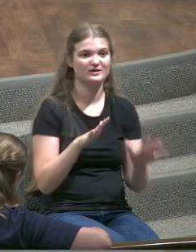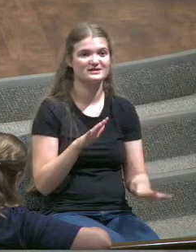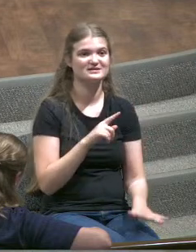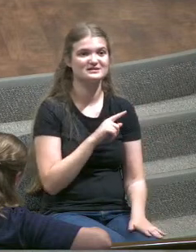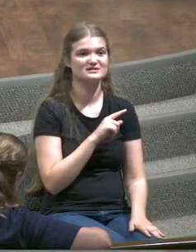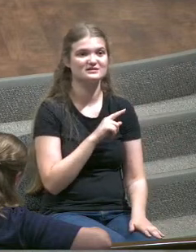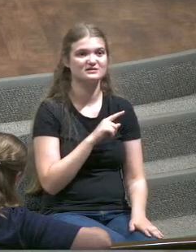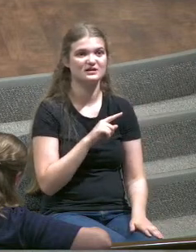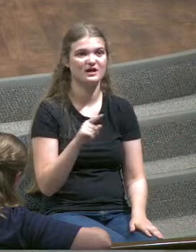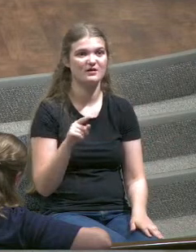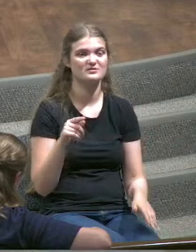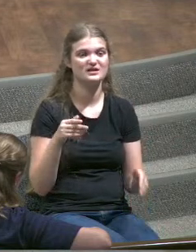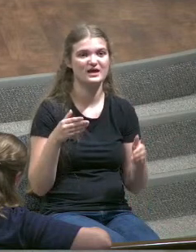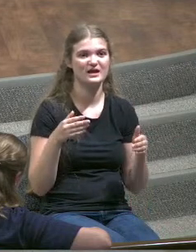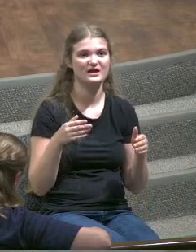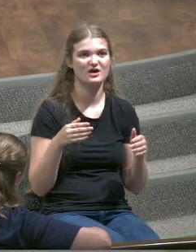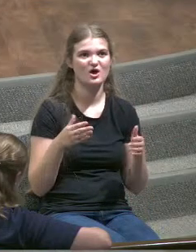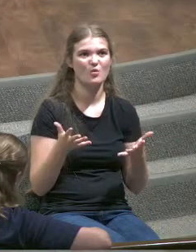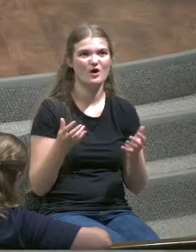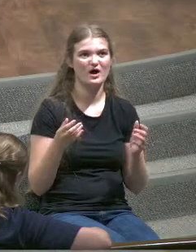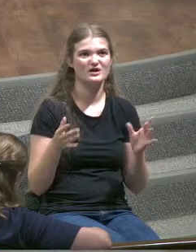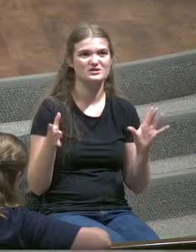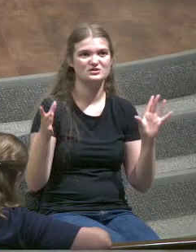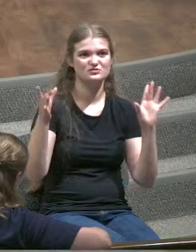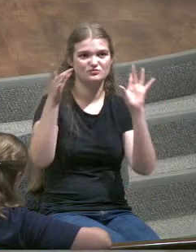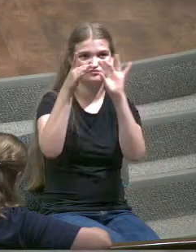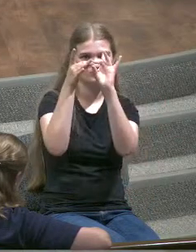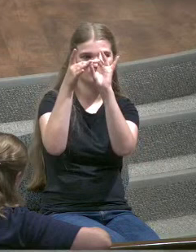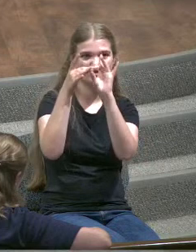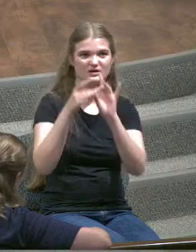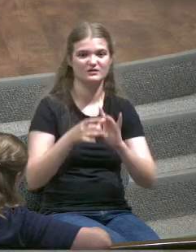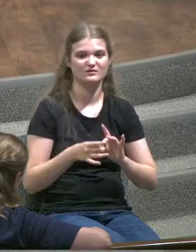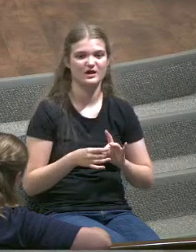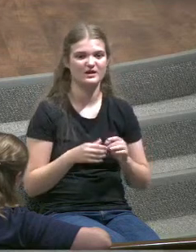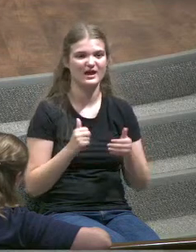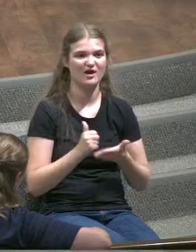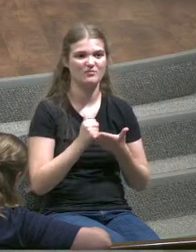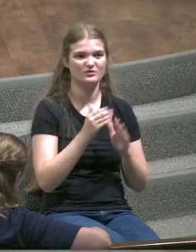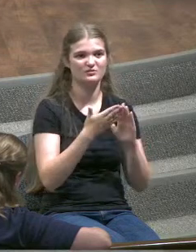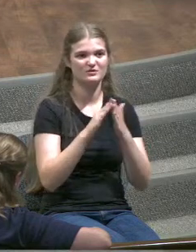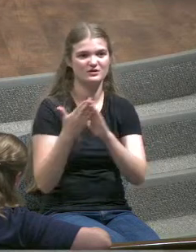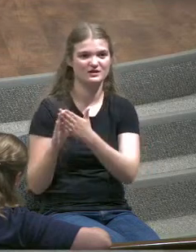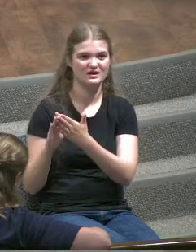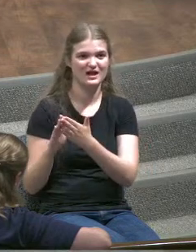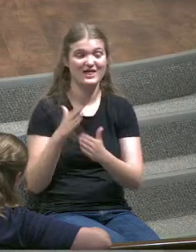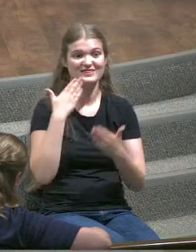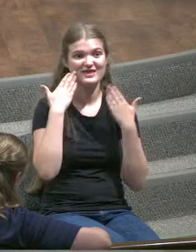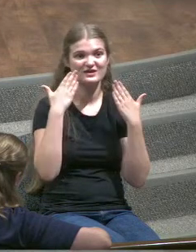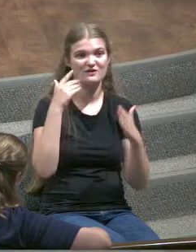they strive to grow closer to You and strive to reach this community. Father, thank You for this